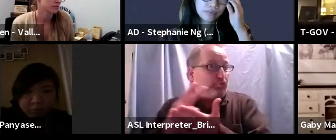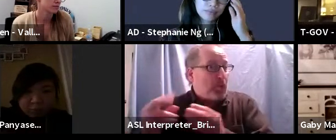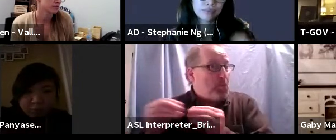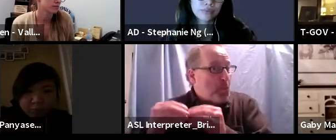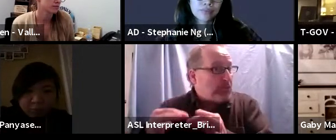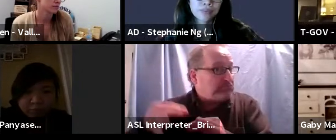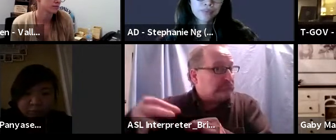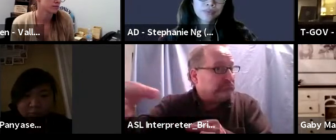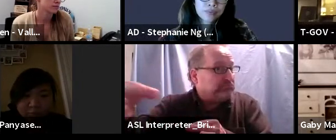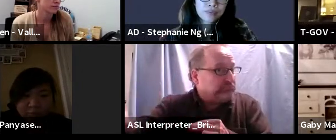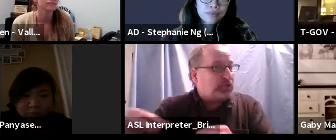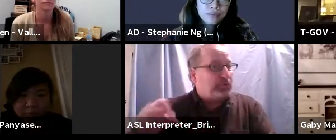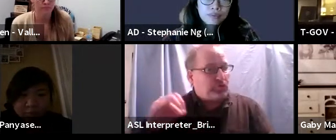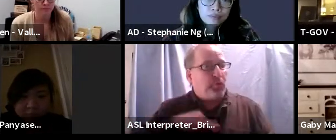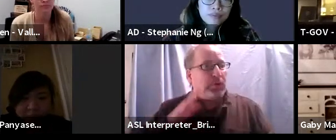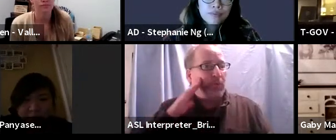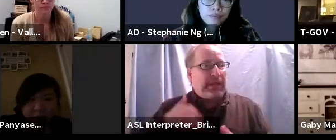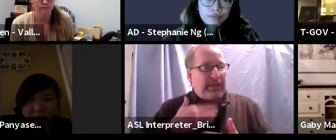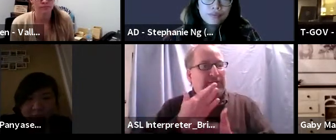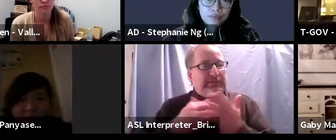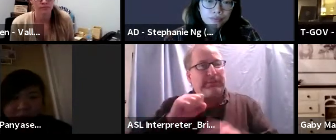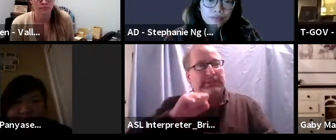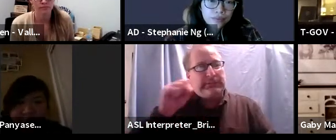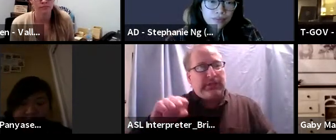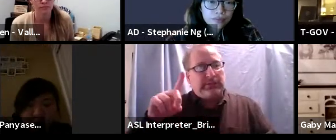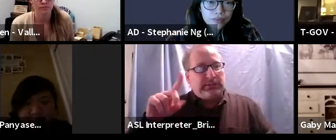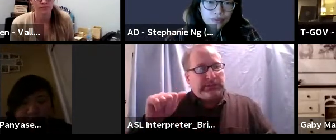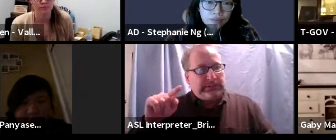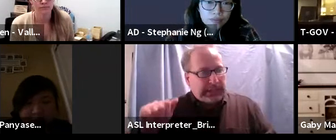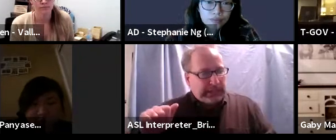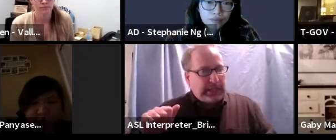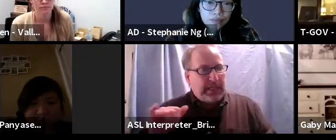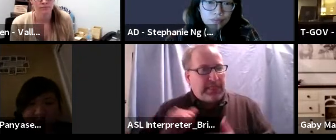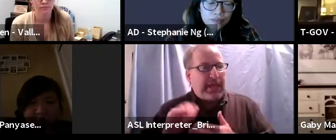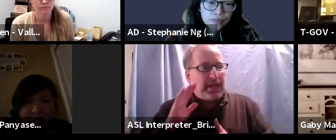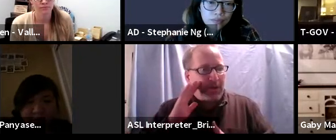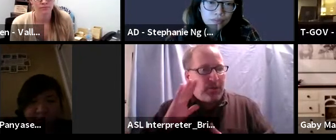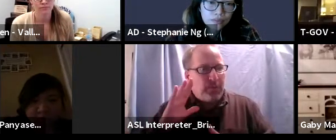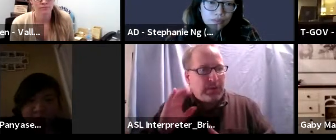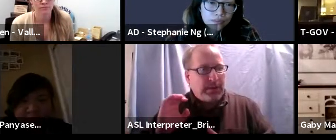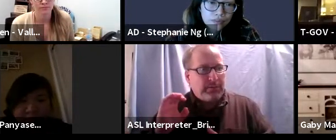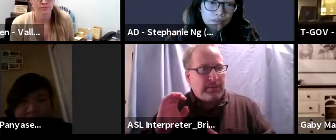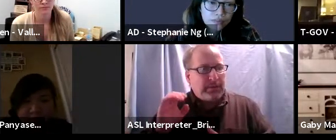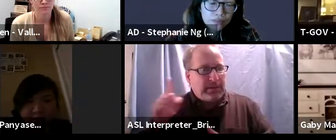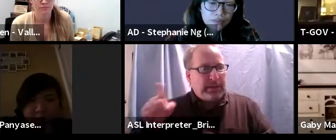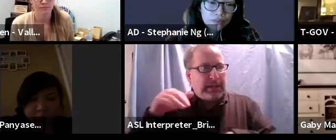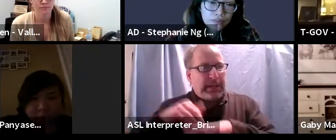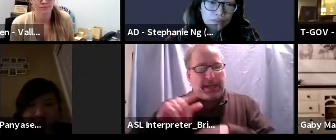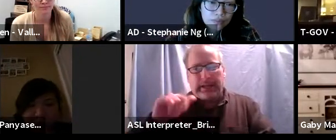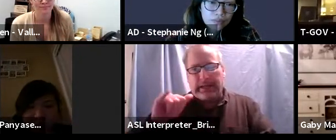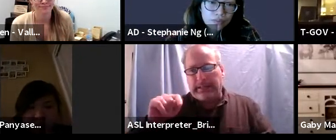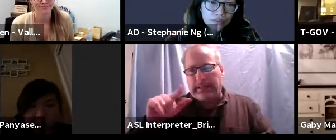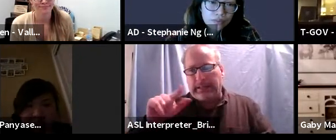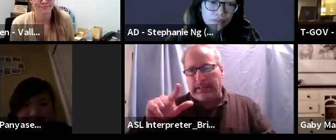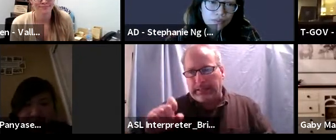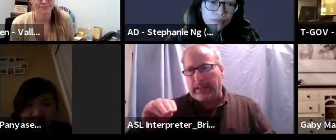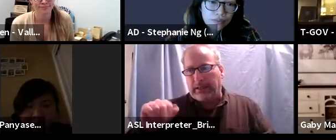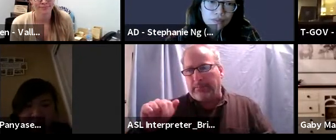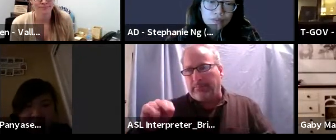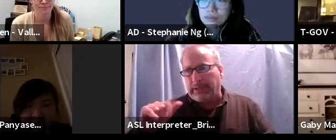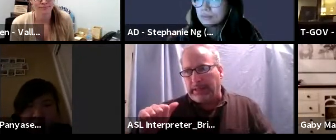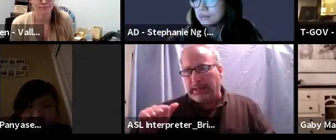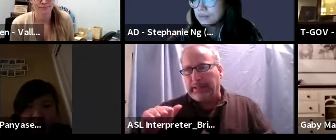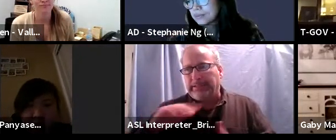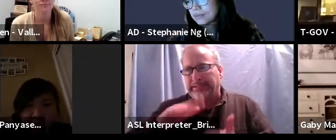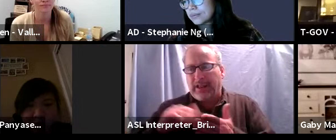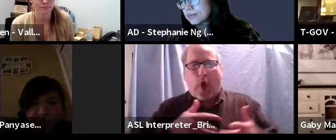some preliminary Stockton data from one of our mobile monitoring vans that's parked stationary at the Little Manila Center, kind of in the heart of this